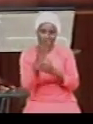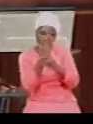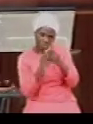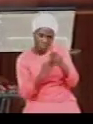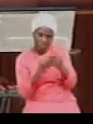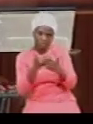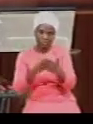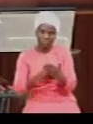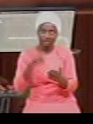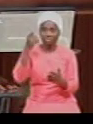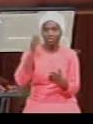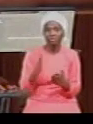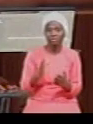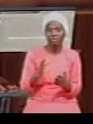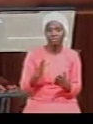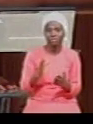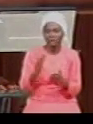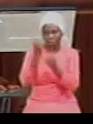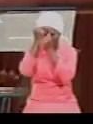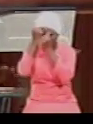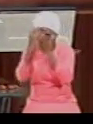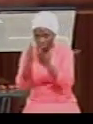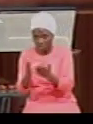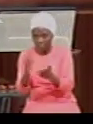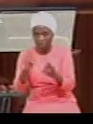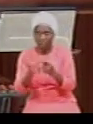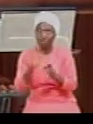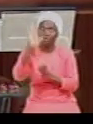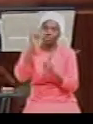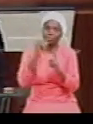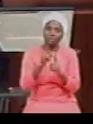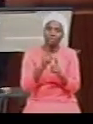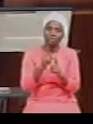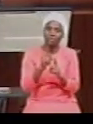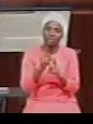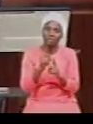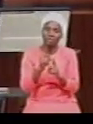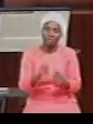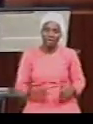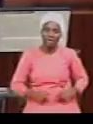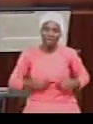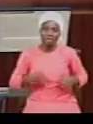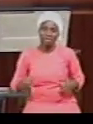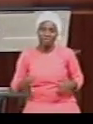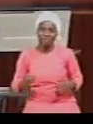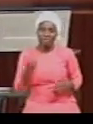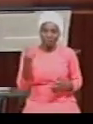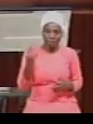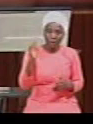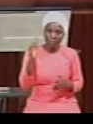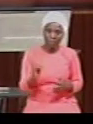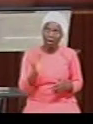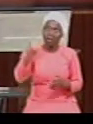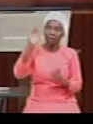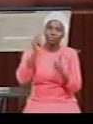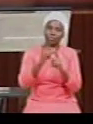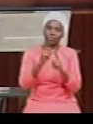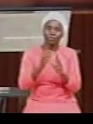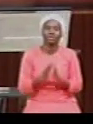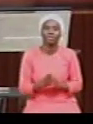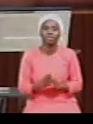before God, obedience to his word, living only by his word,